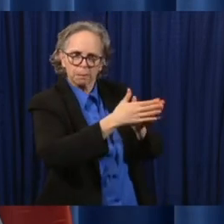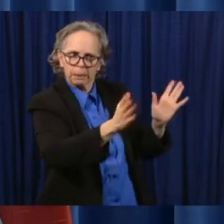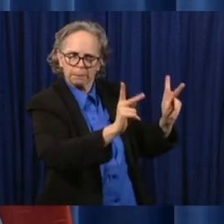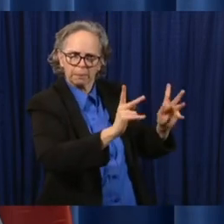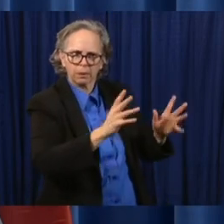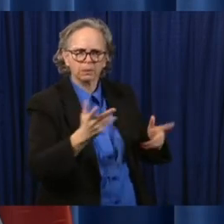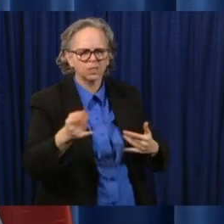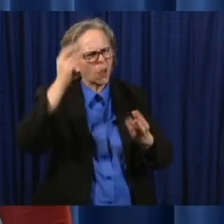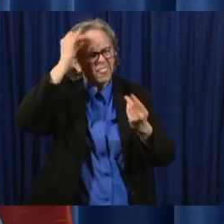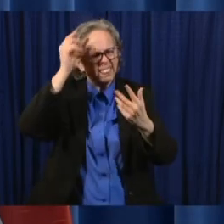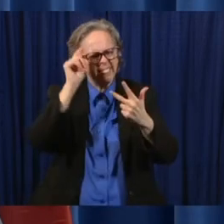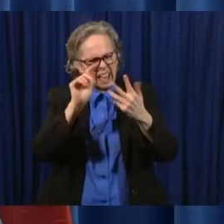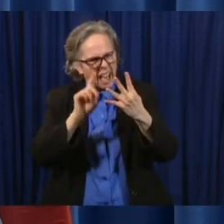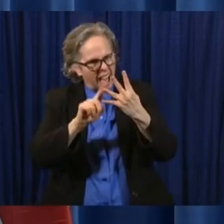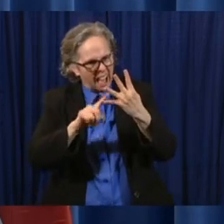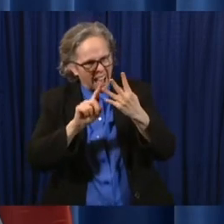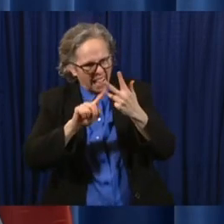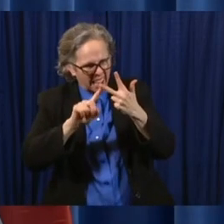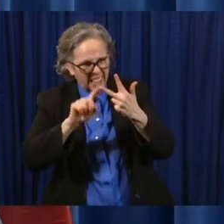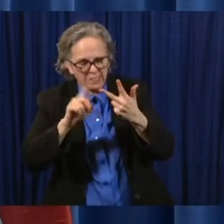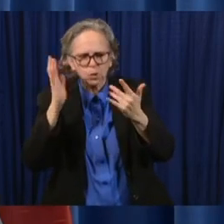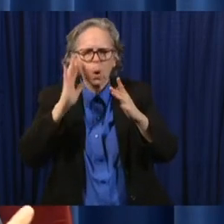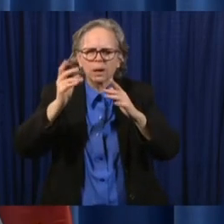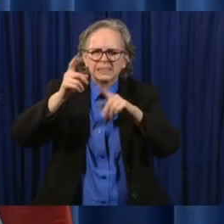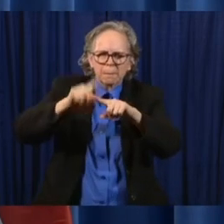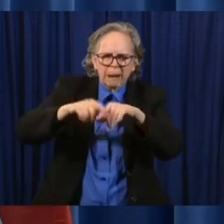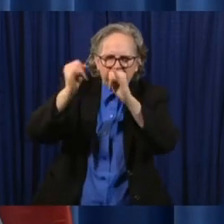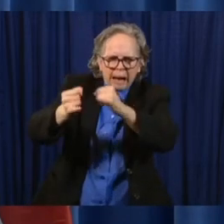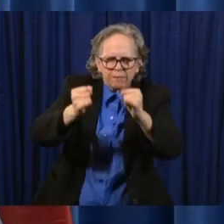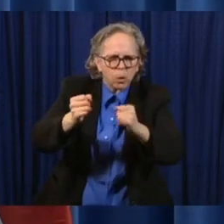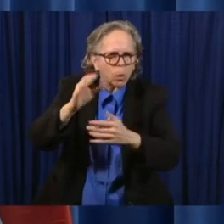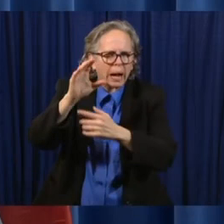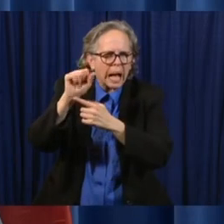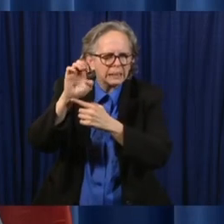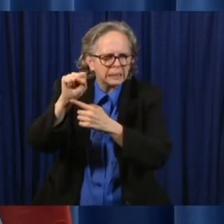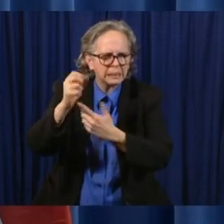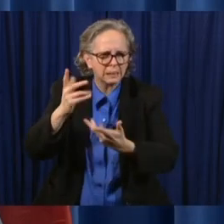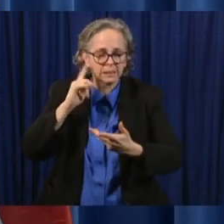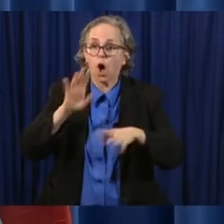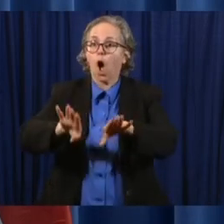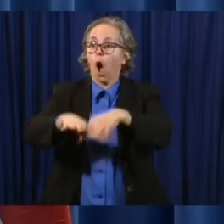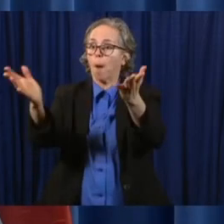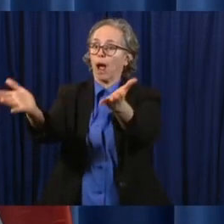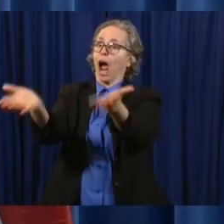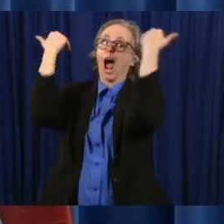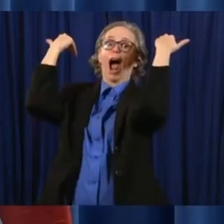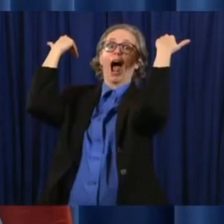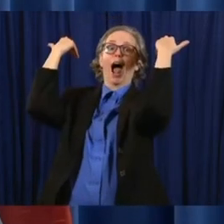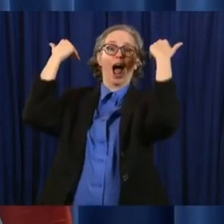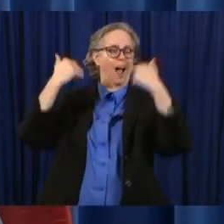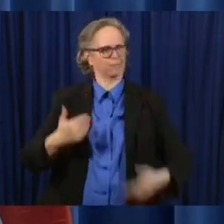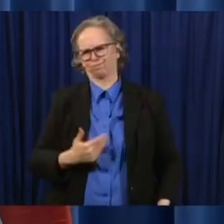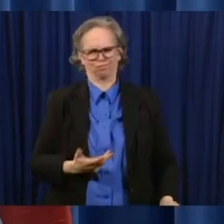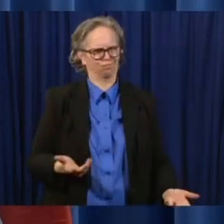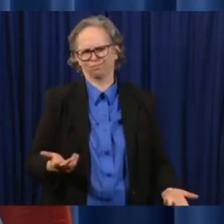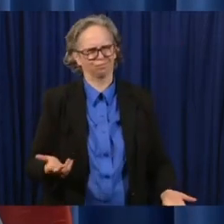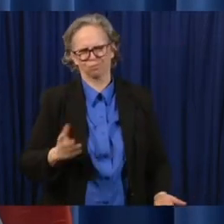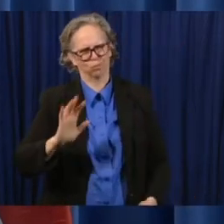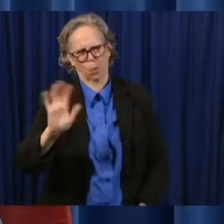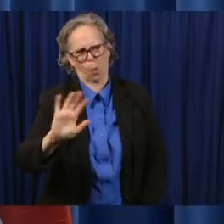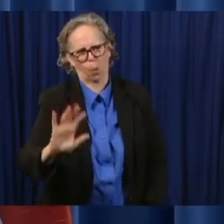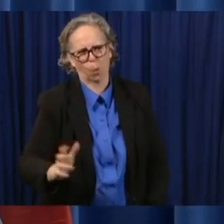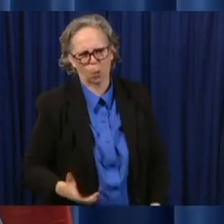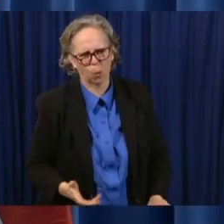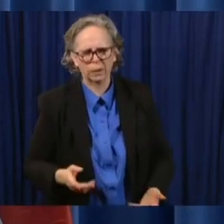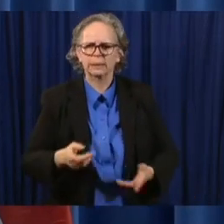on a case-by-case basis. So it's not a question of opening the door and letting people go out. The director is on each